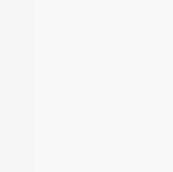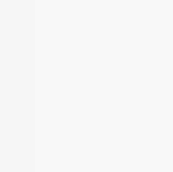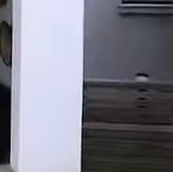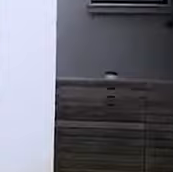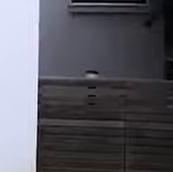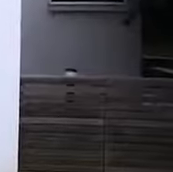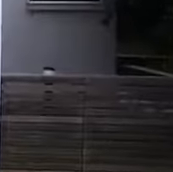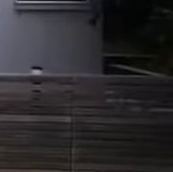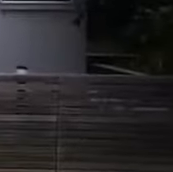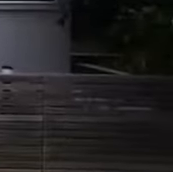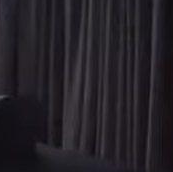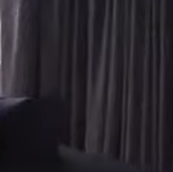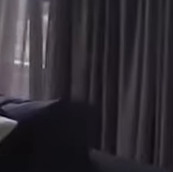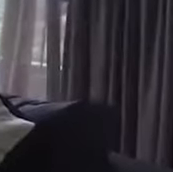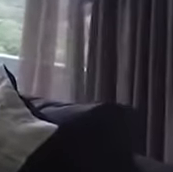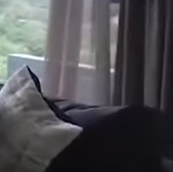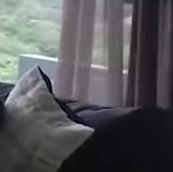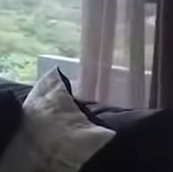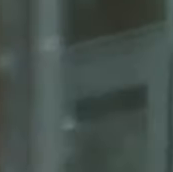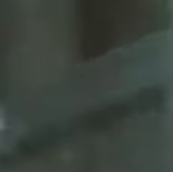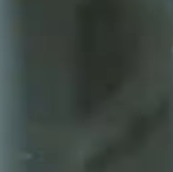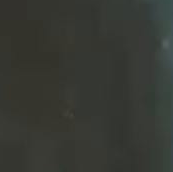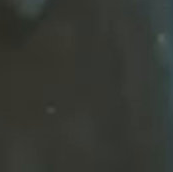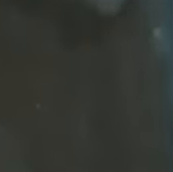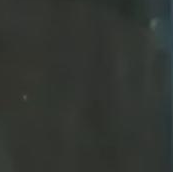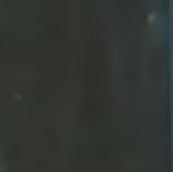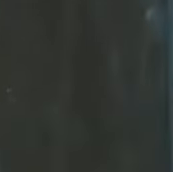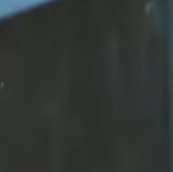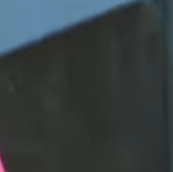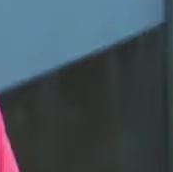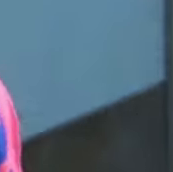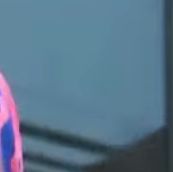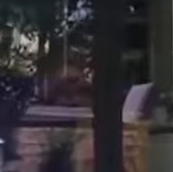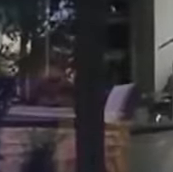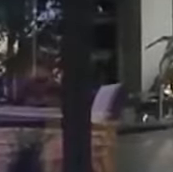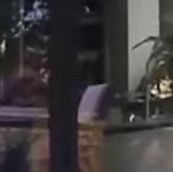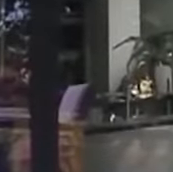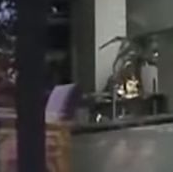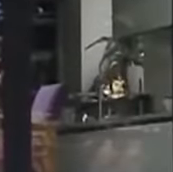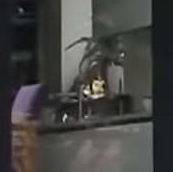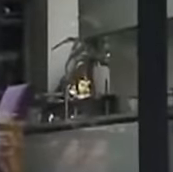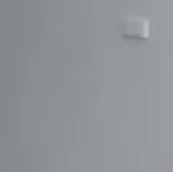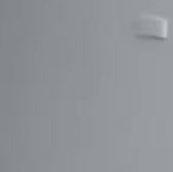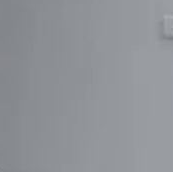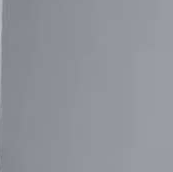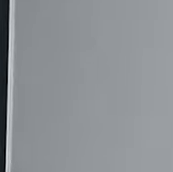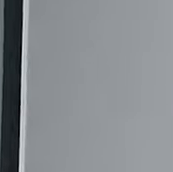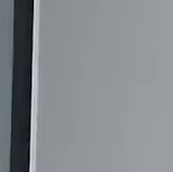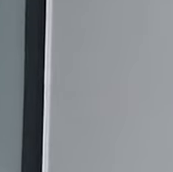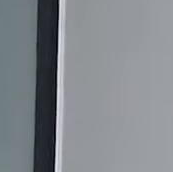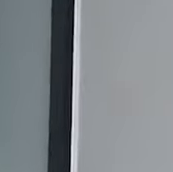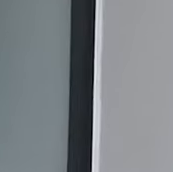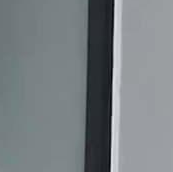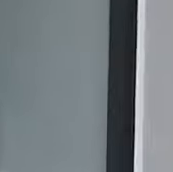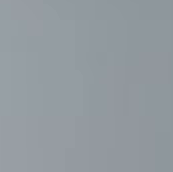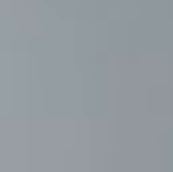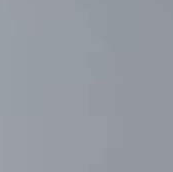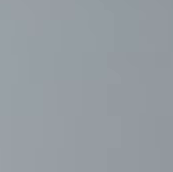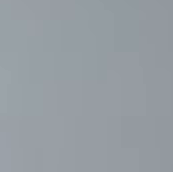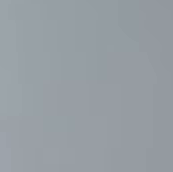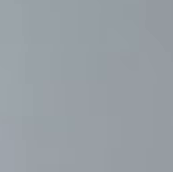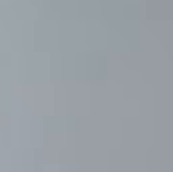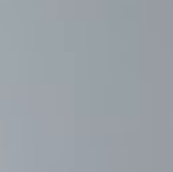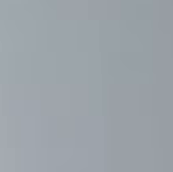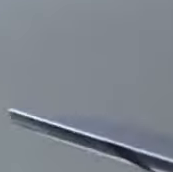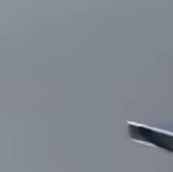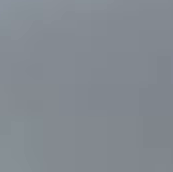fly. Find an inspiration of your dream home. We transform your property within a matter of weeks. Choose from our stunning range of